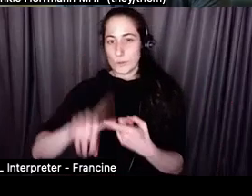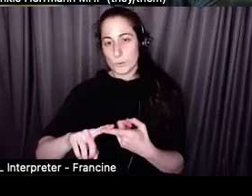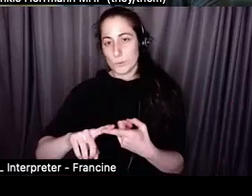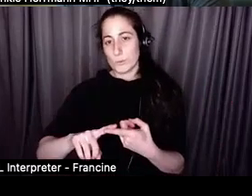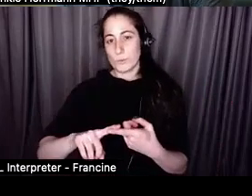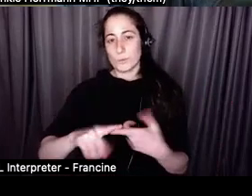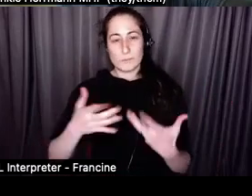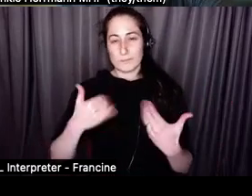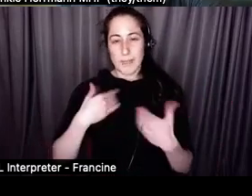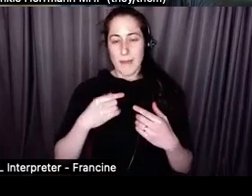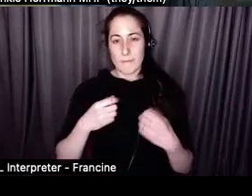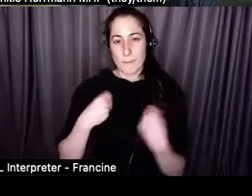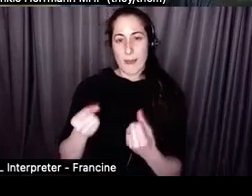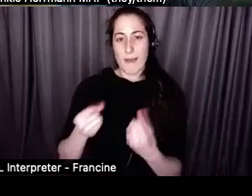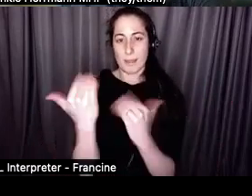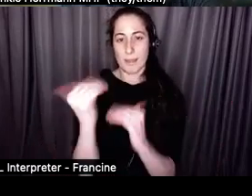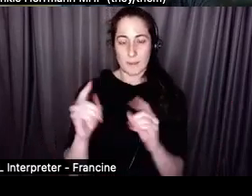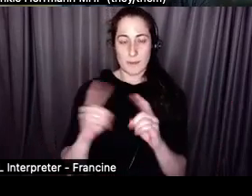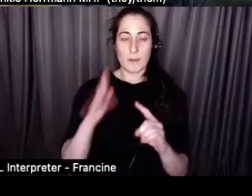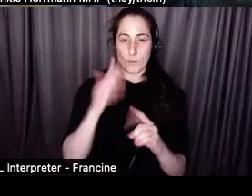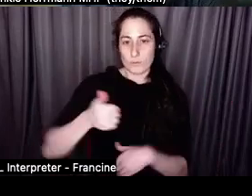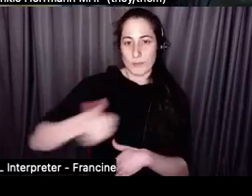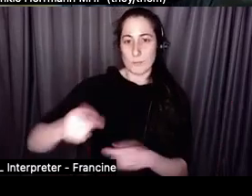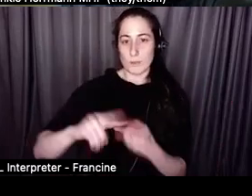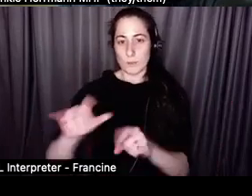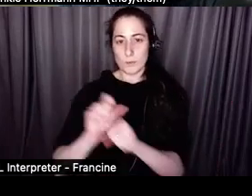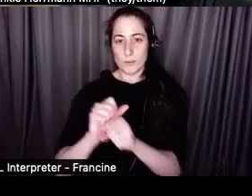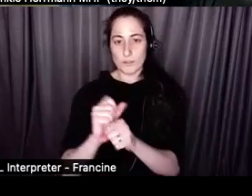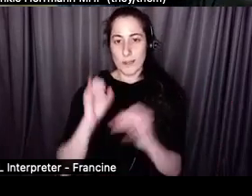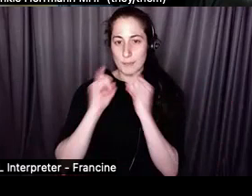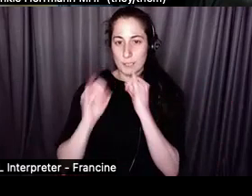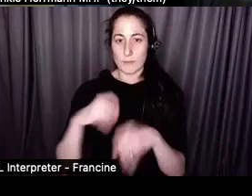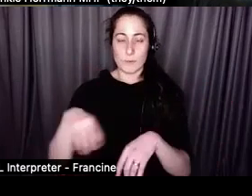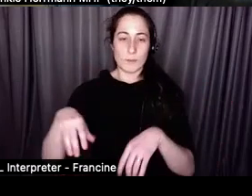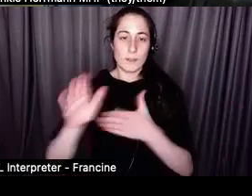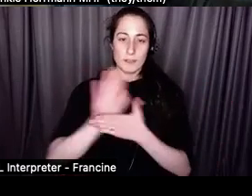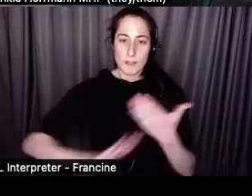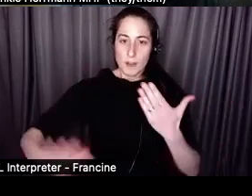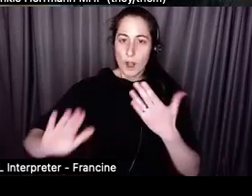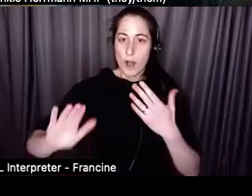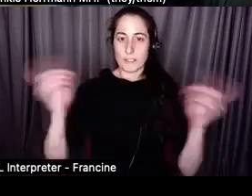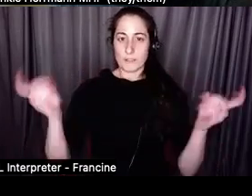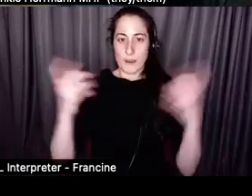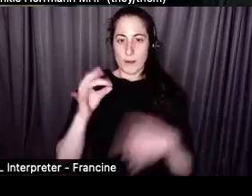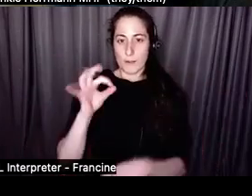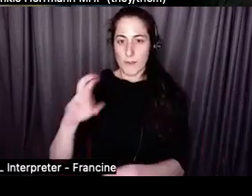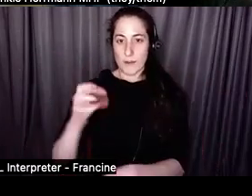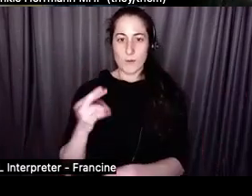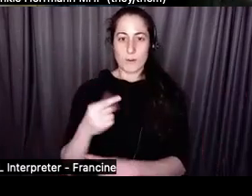some mileage limits, but to your job interview, college fare, like a GED prep class, things like that.